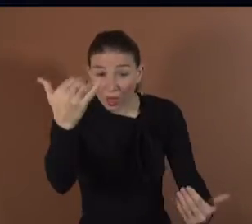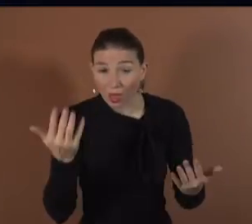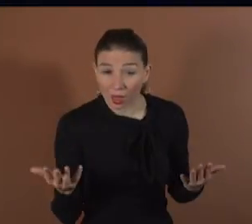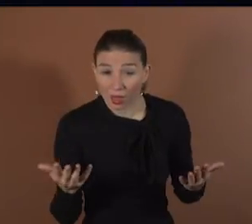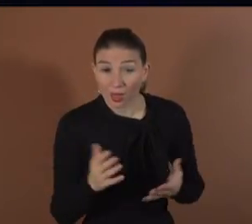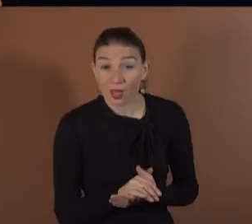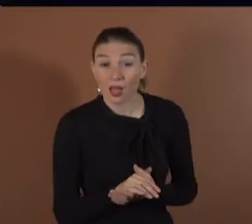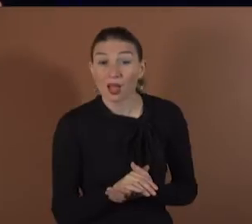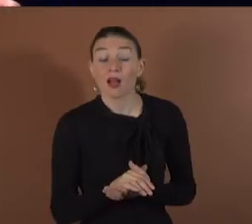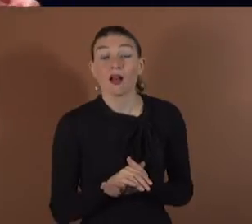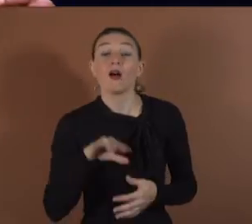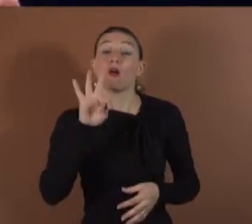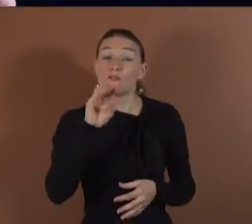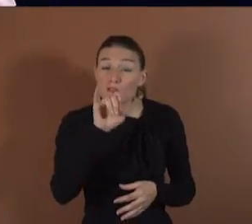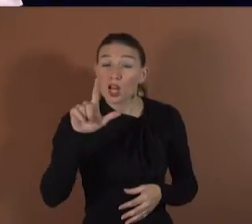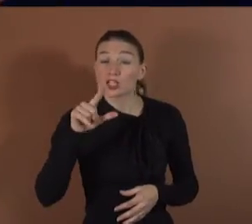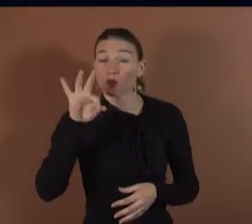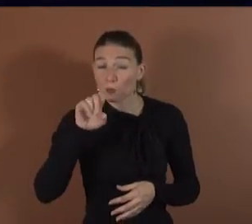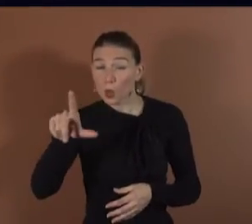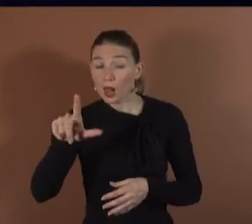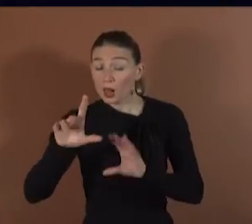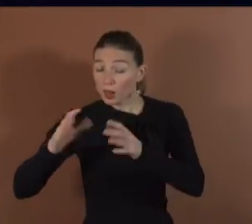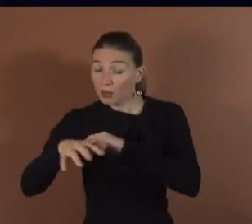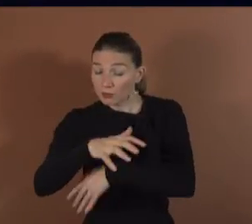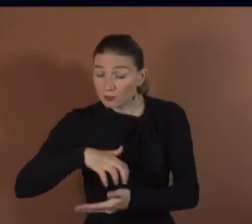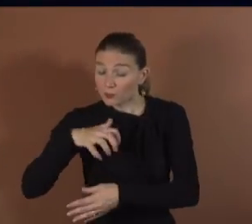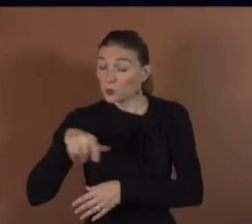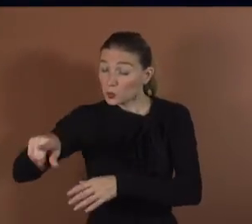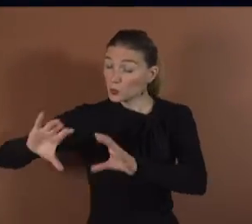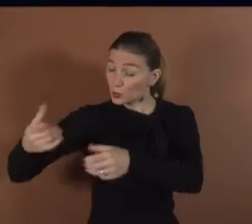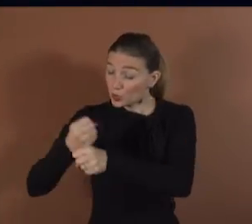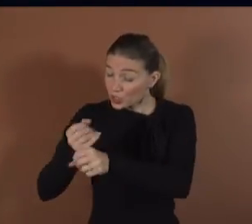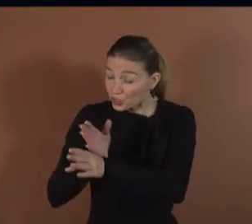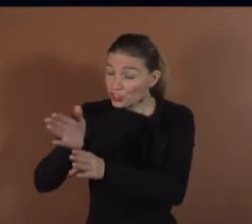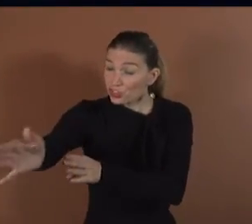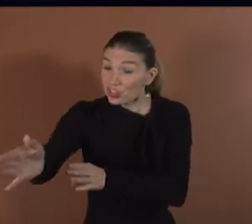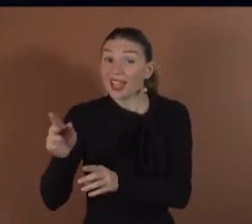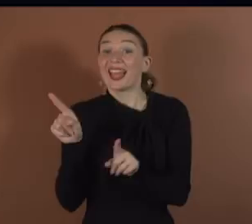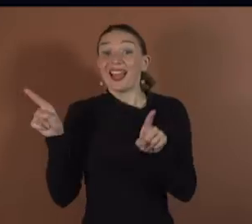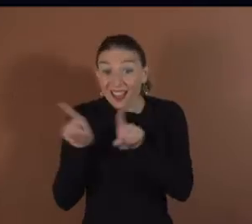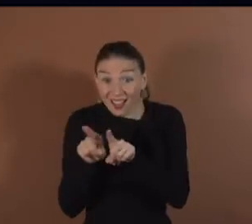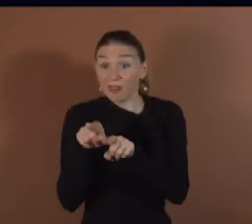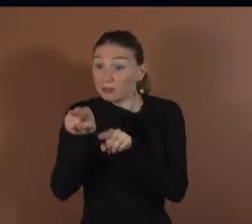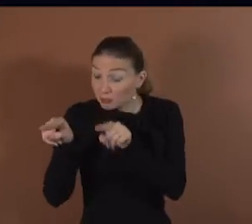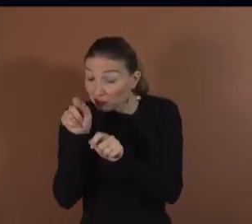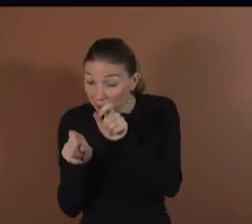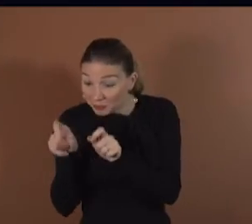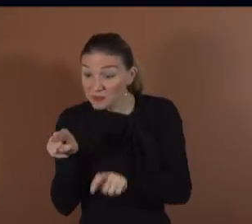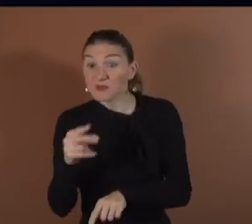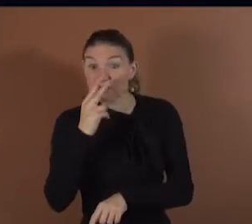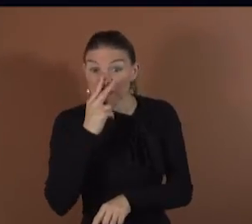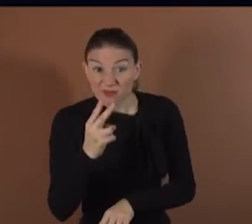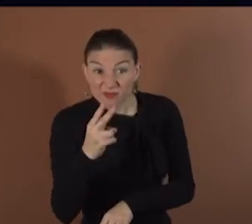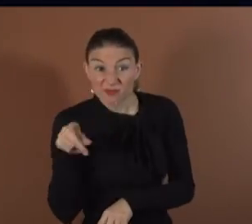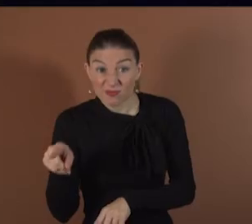fossil fuel industry actually concede that climate change is a problem and that their activity